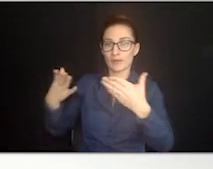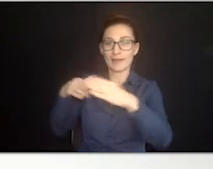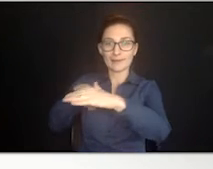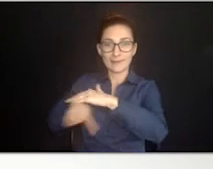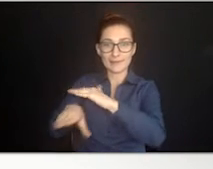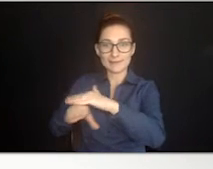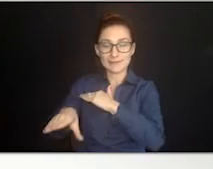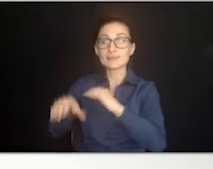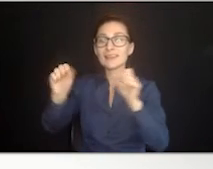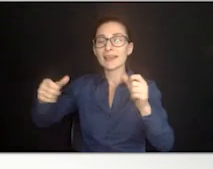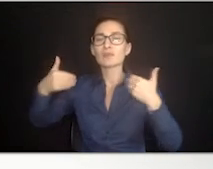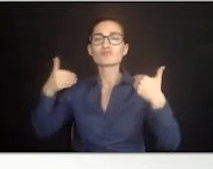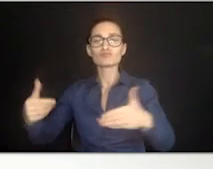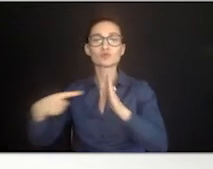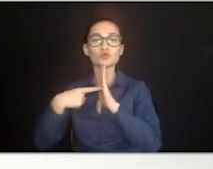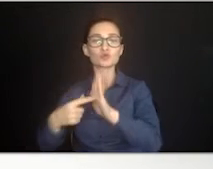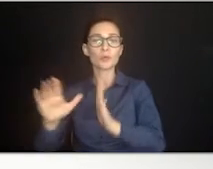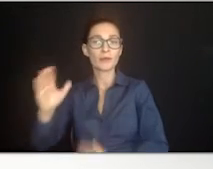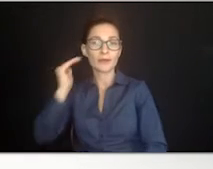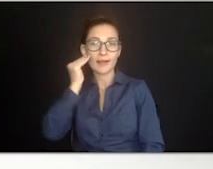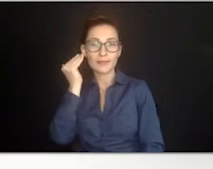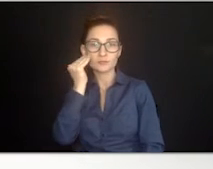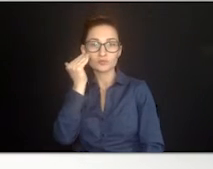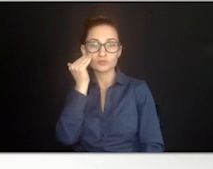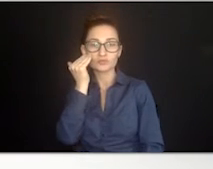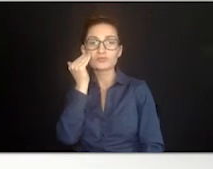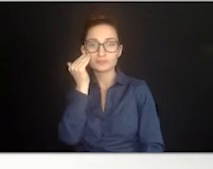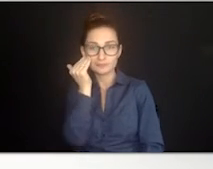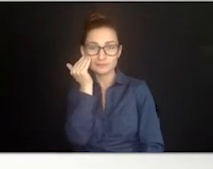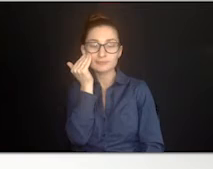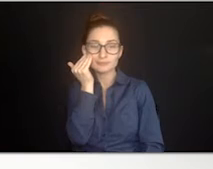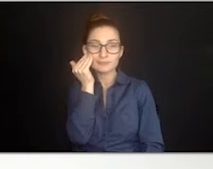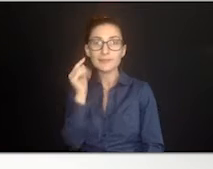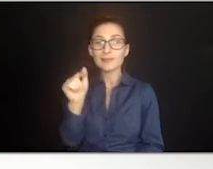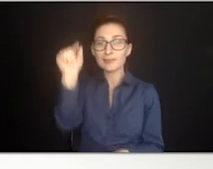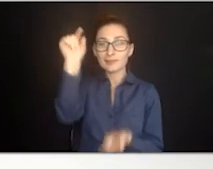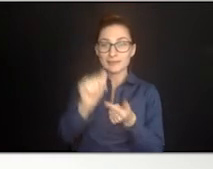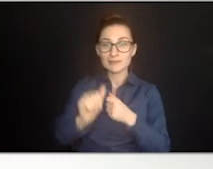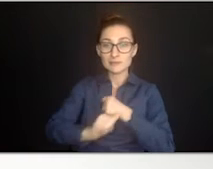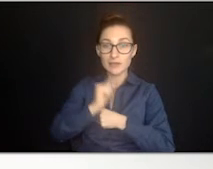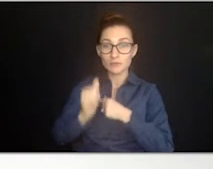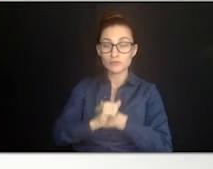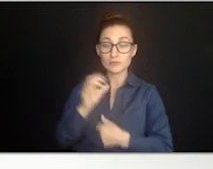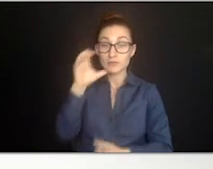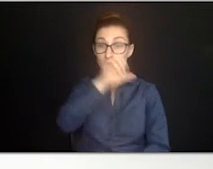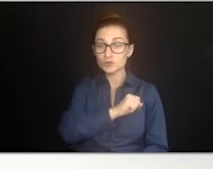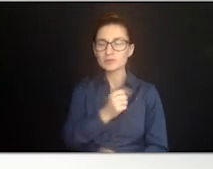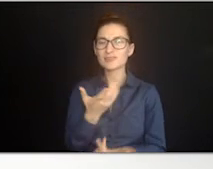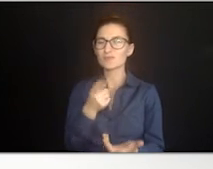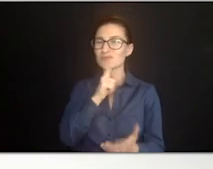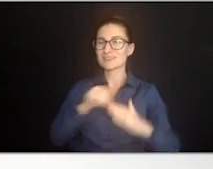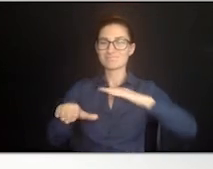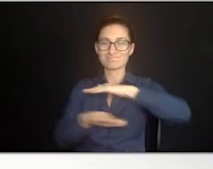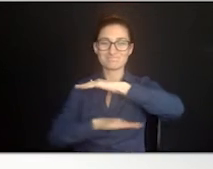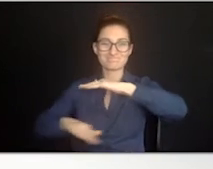they are able to know. So that least dangerous assumption is a very basic starting point.